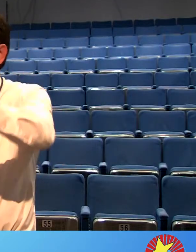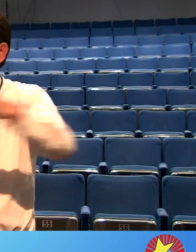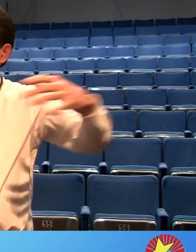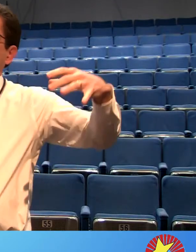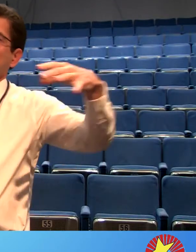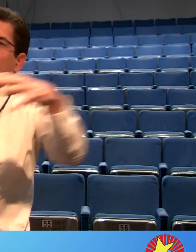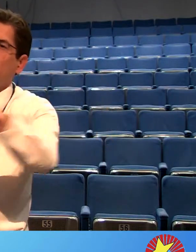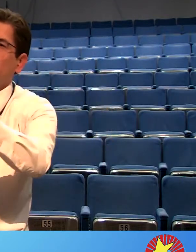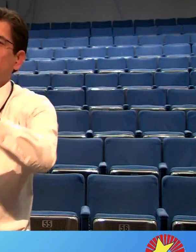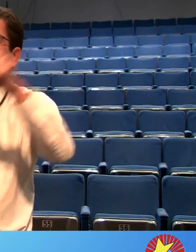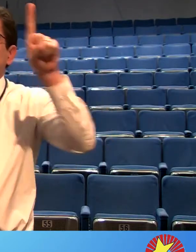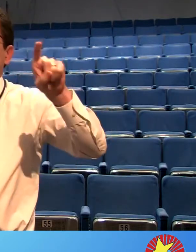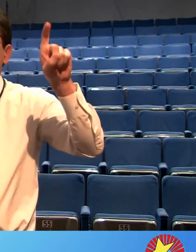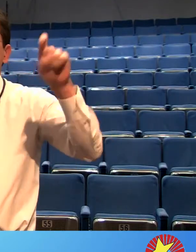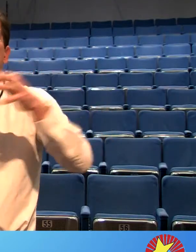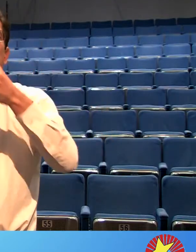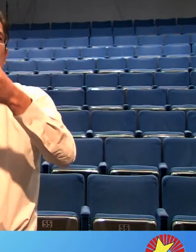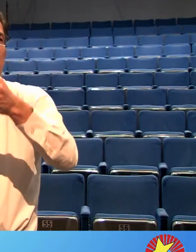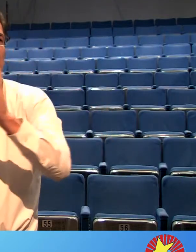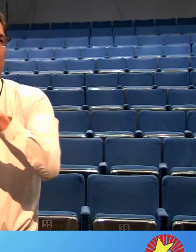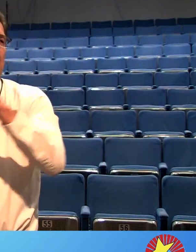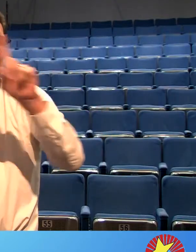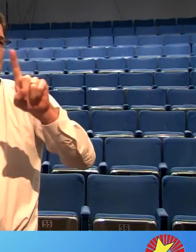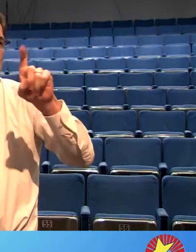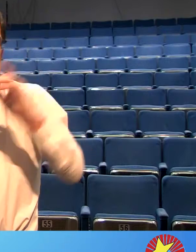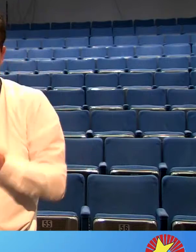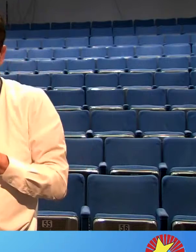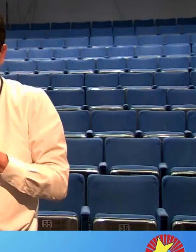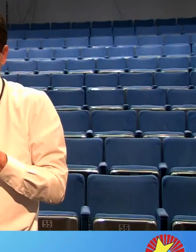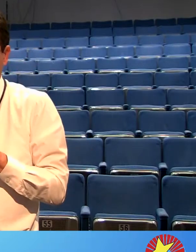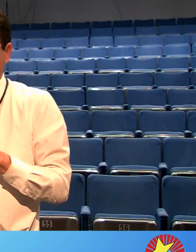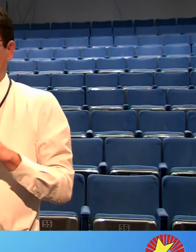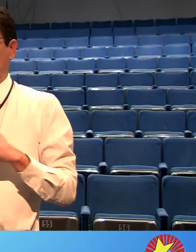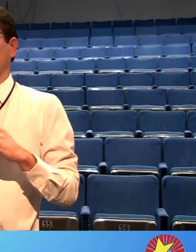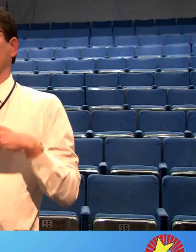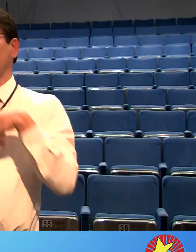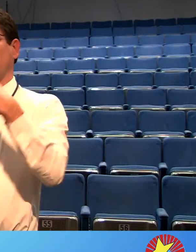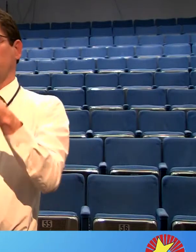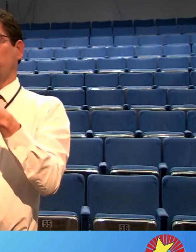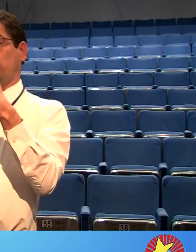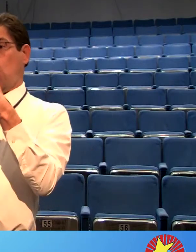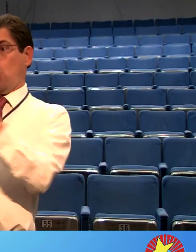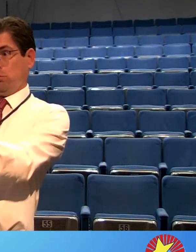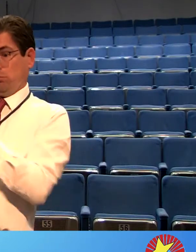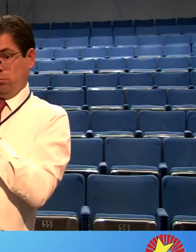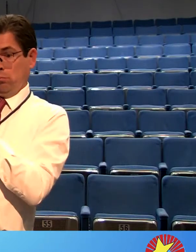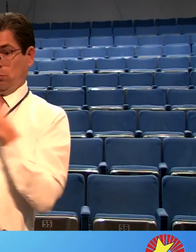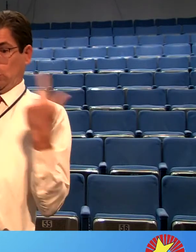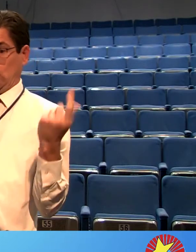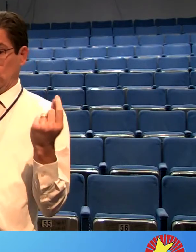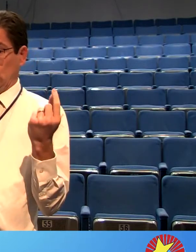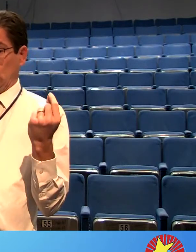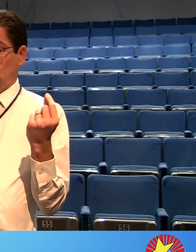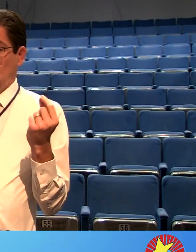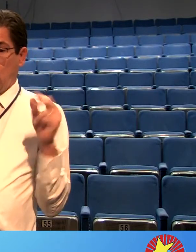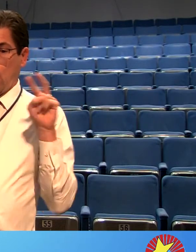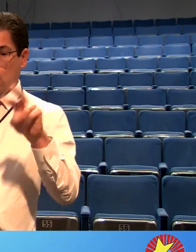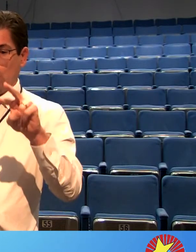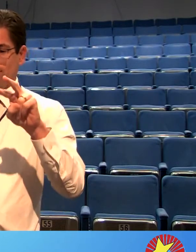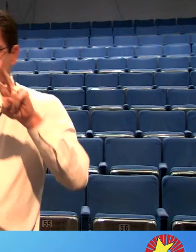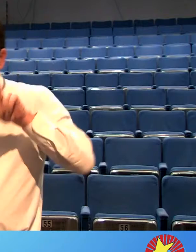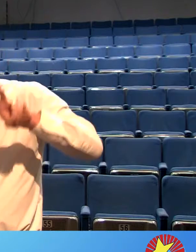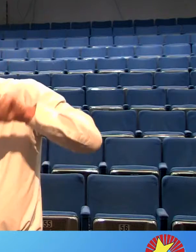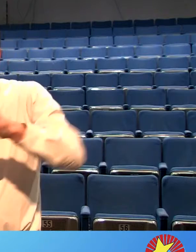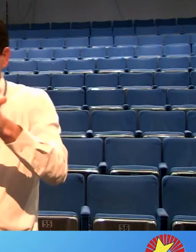This shows the performance of the students' academic progress throughout the year through state assessments. After